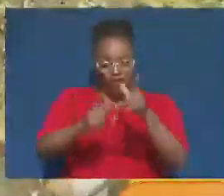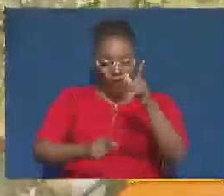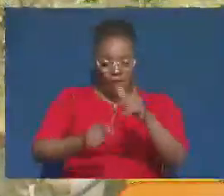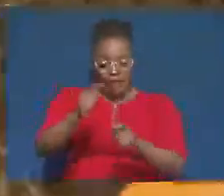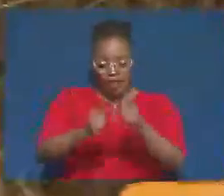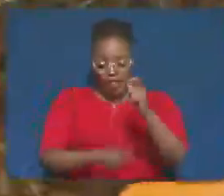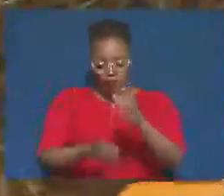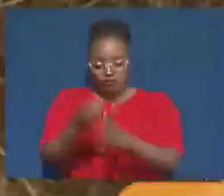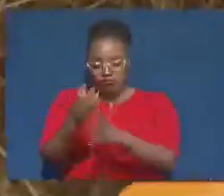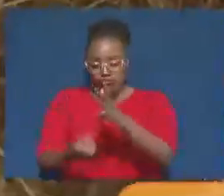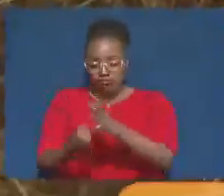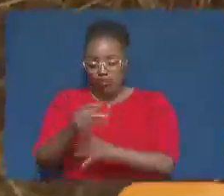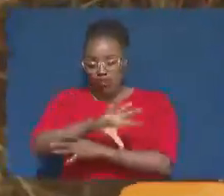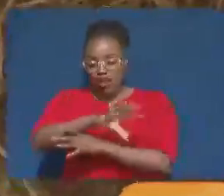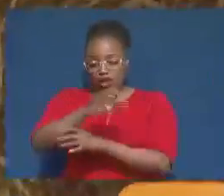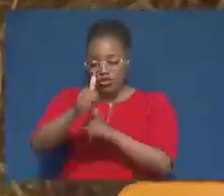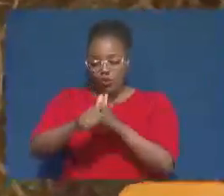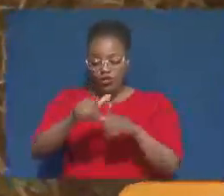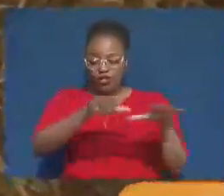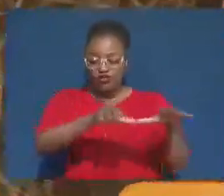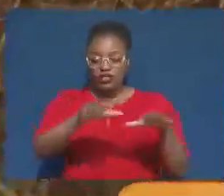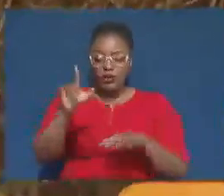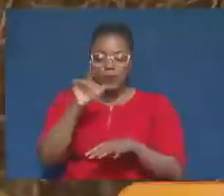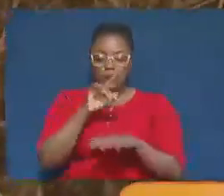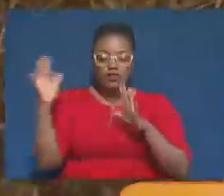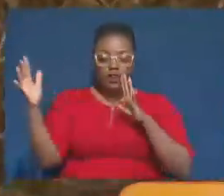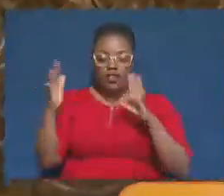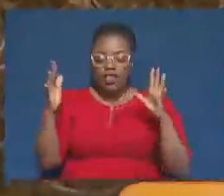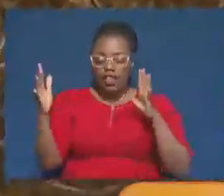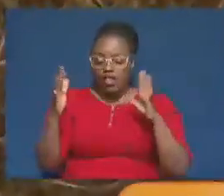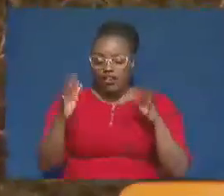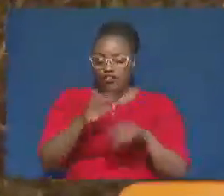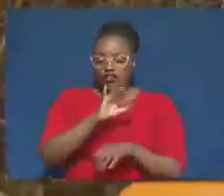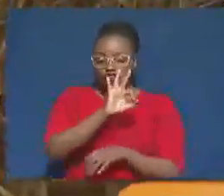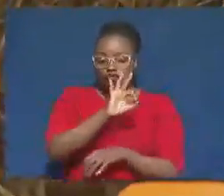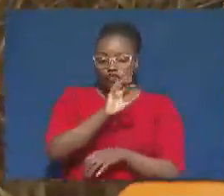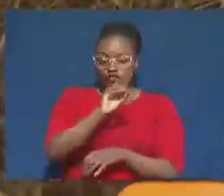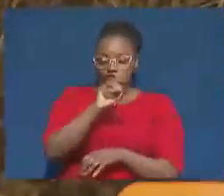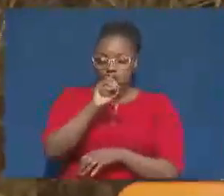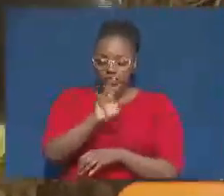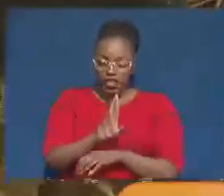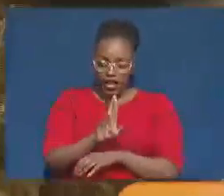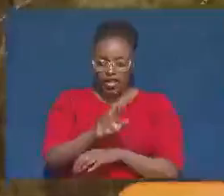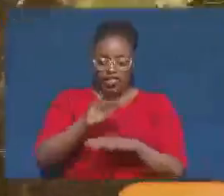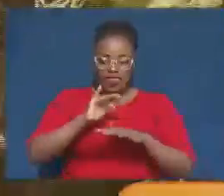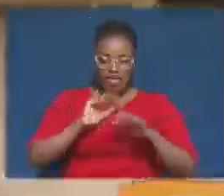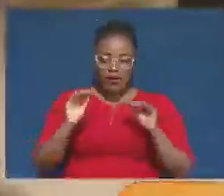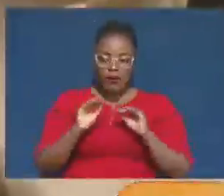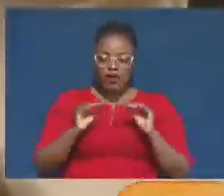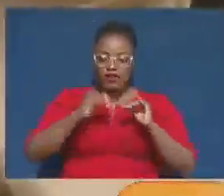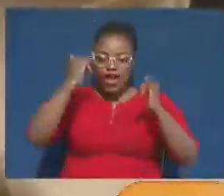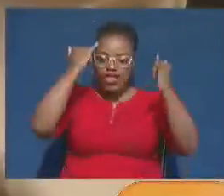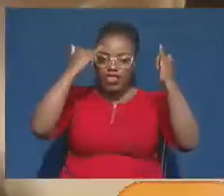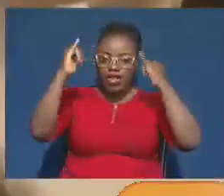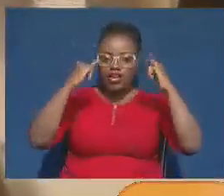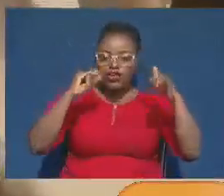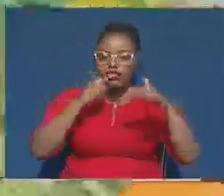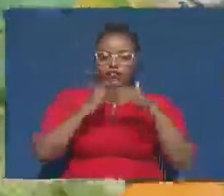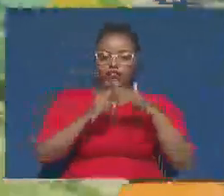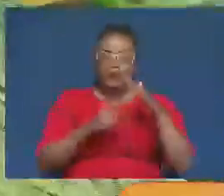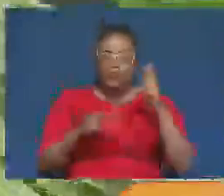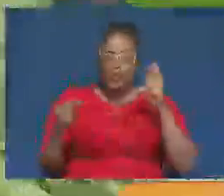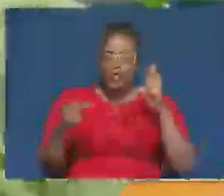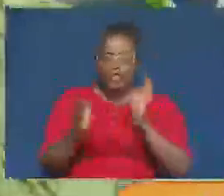milk-producing counties, continues to suffer from climate-induced fodder shortages. This innovation, they say, is part